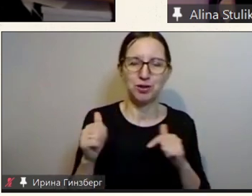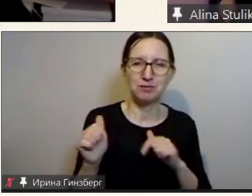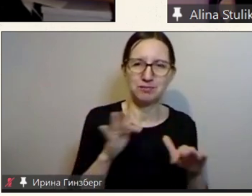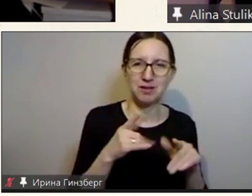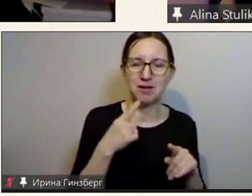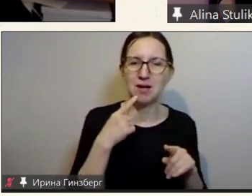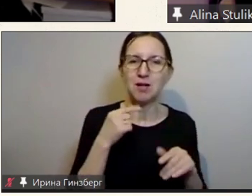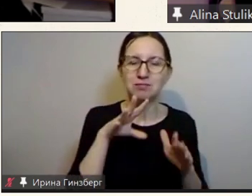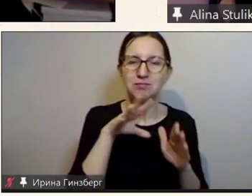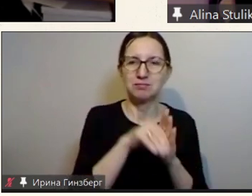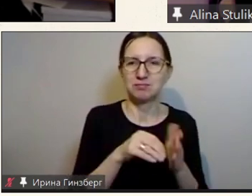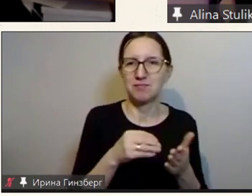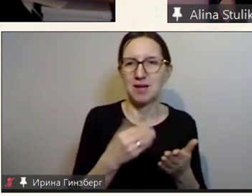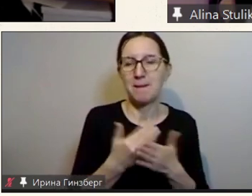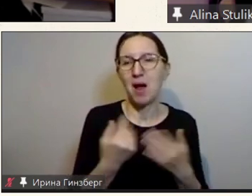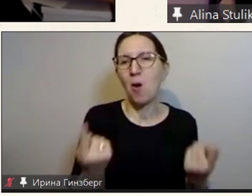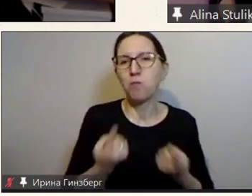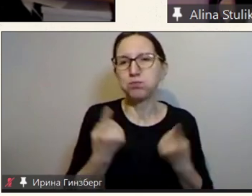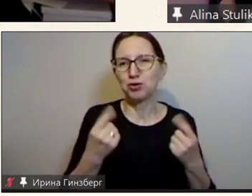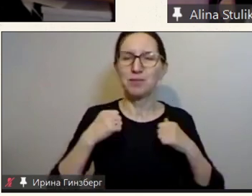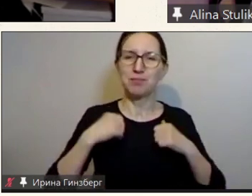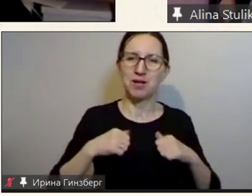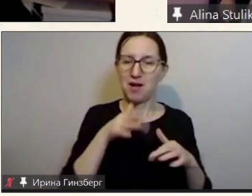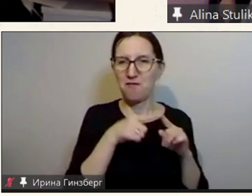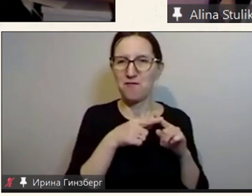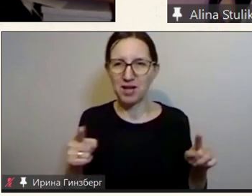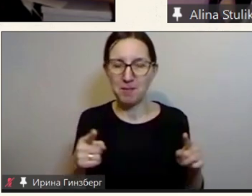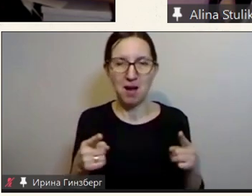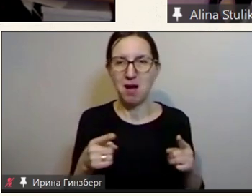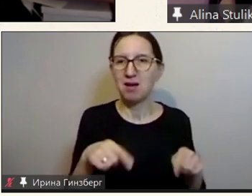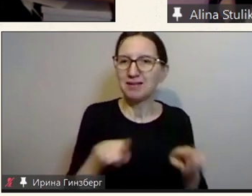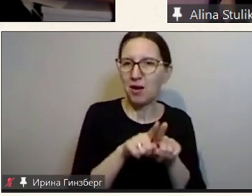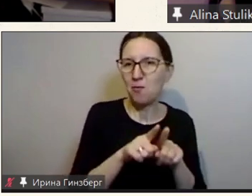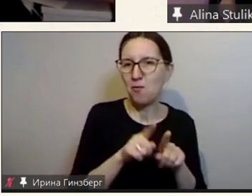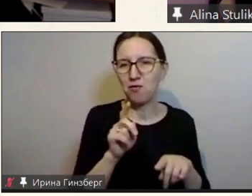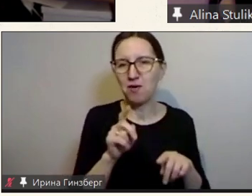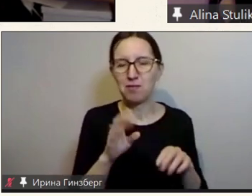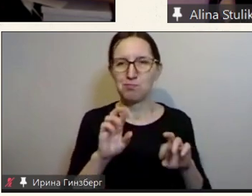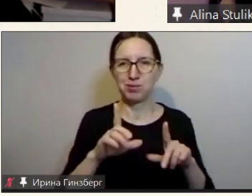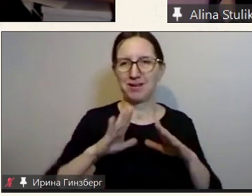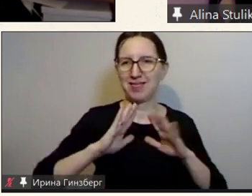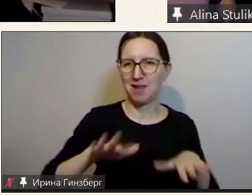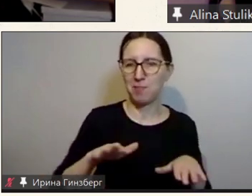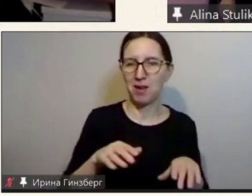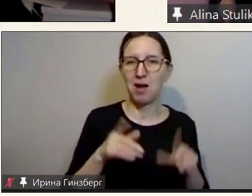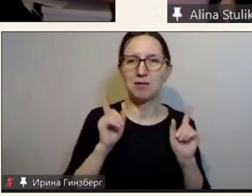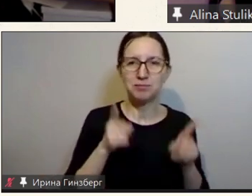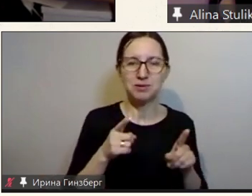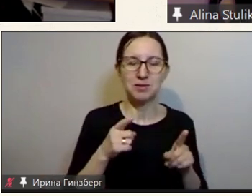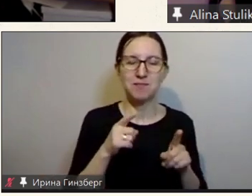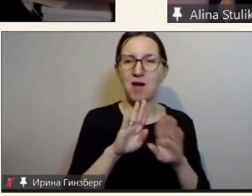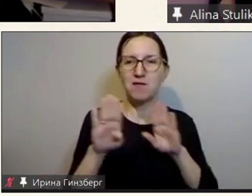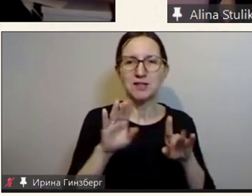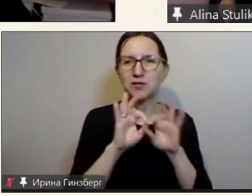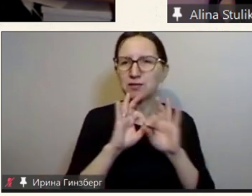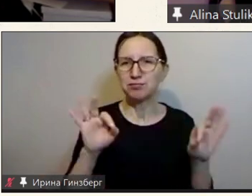acquired new shades and new meanings that could be lacking if we opened